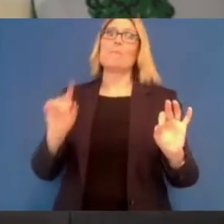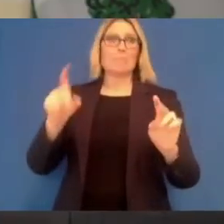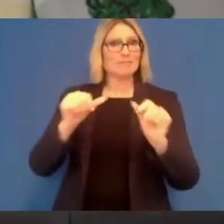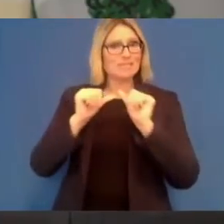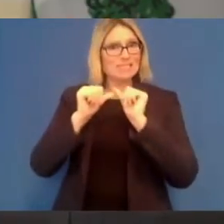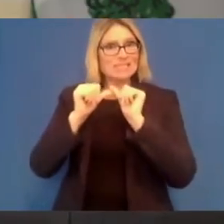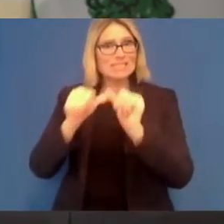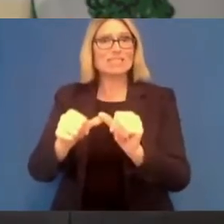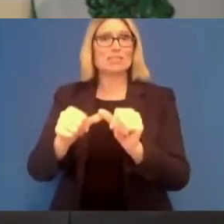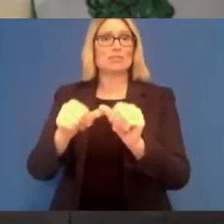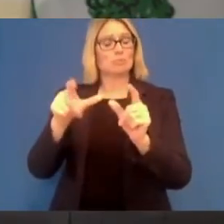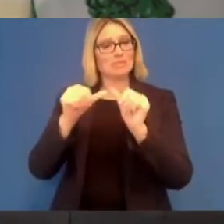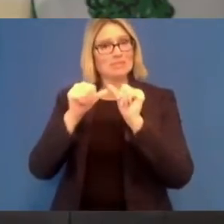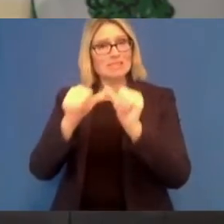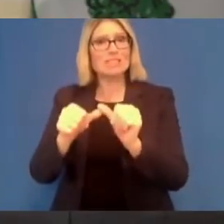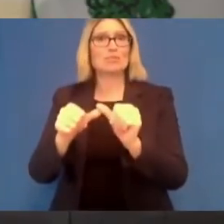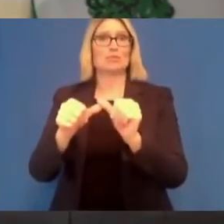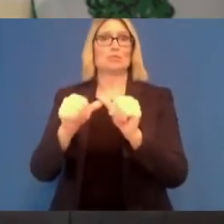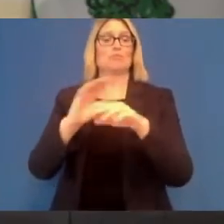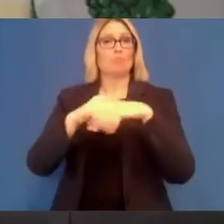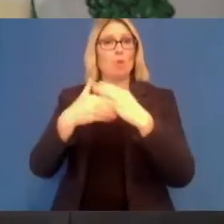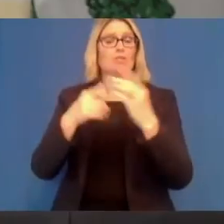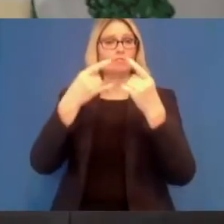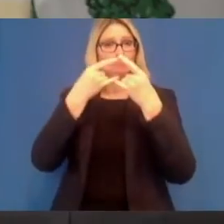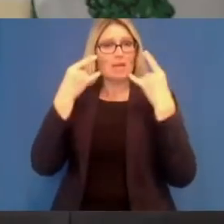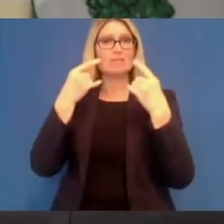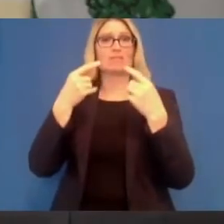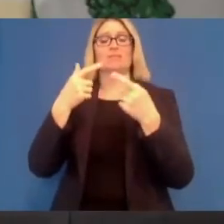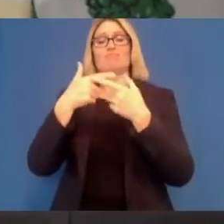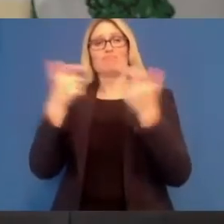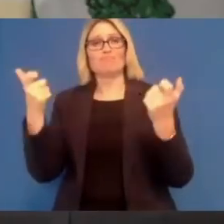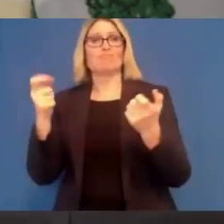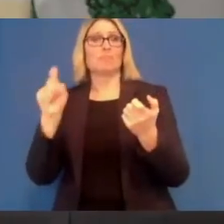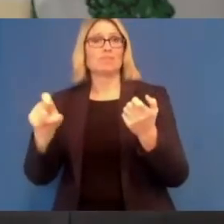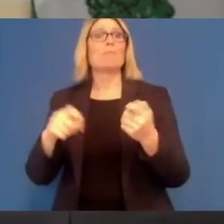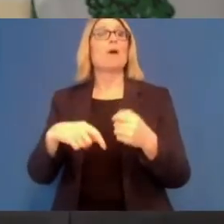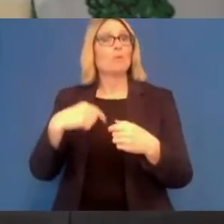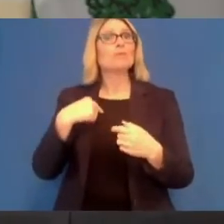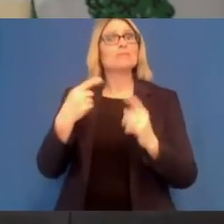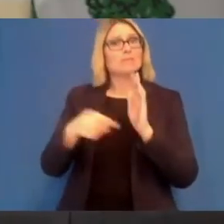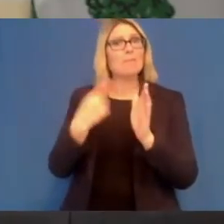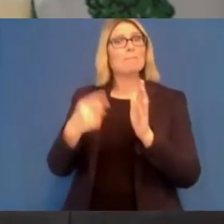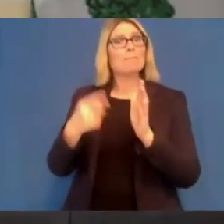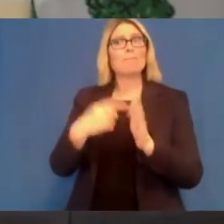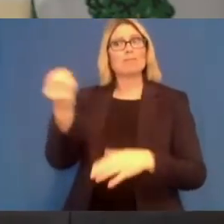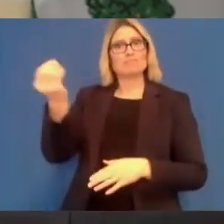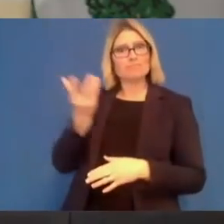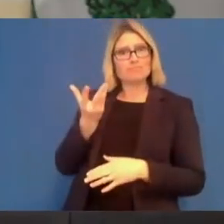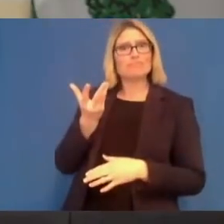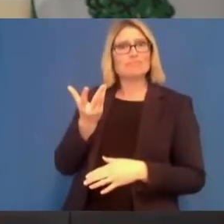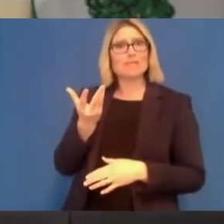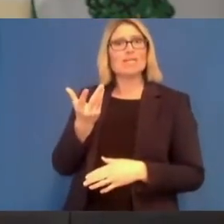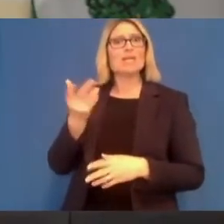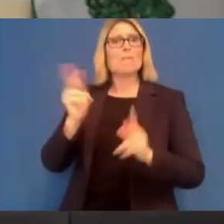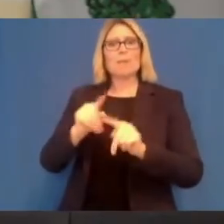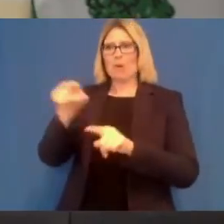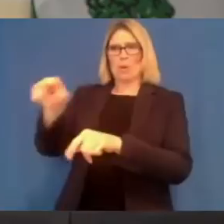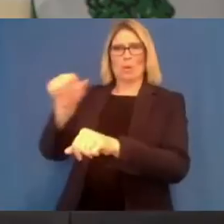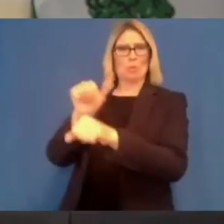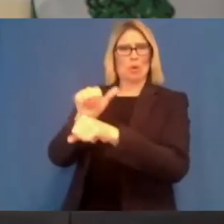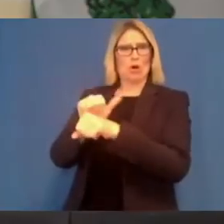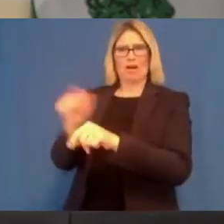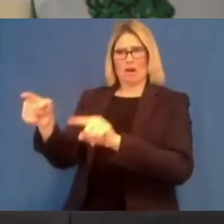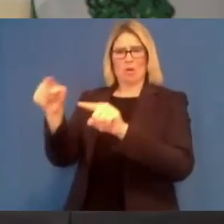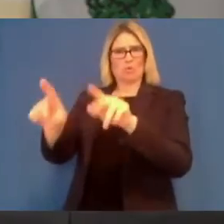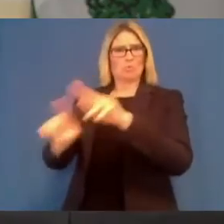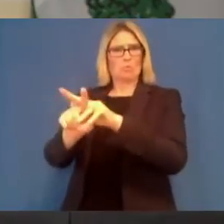relax. And we do hear from time to time that so-and-so was at work and they weren't feeling well for